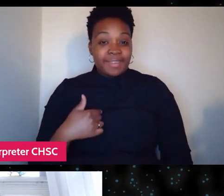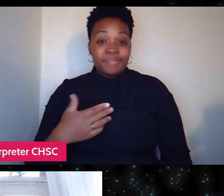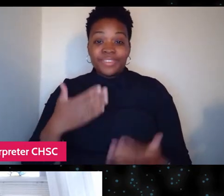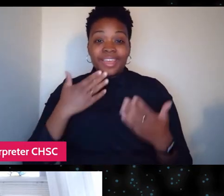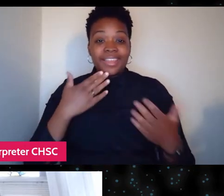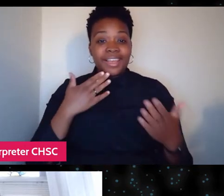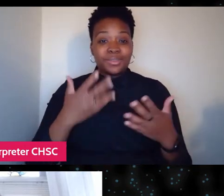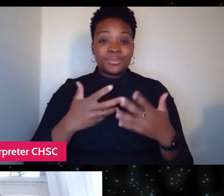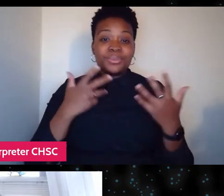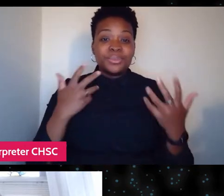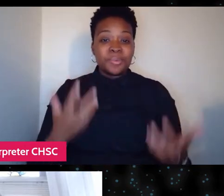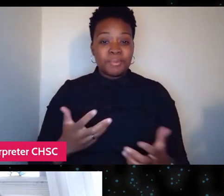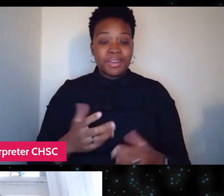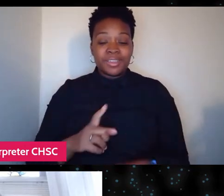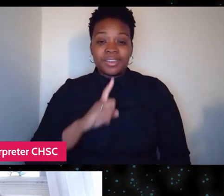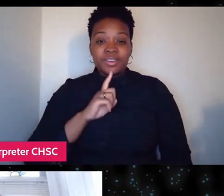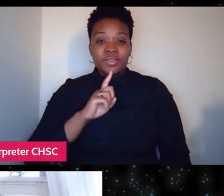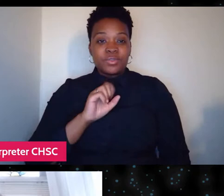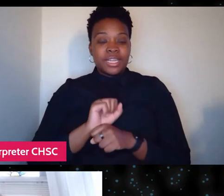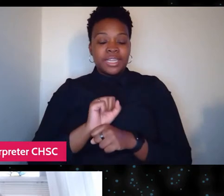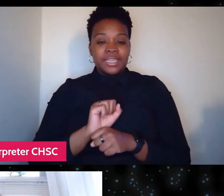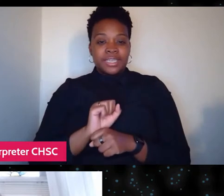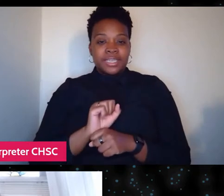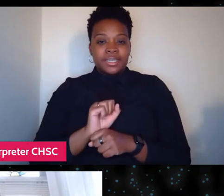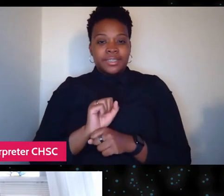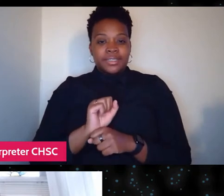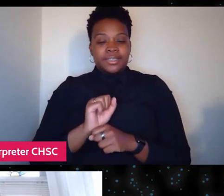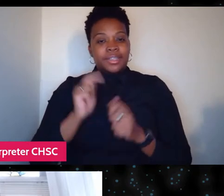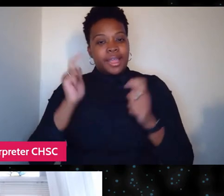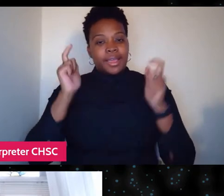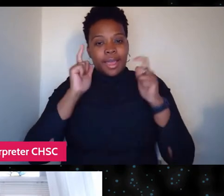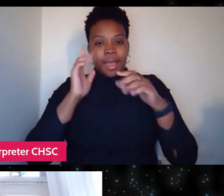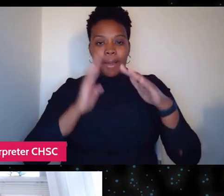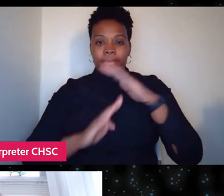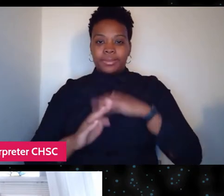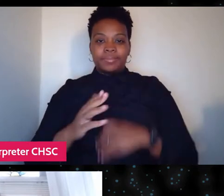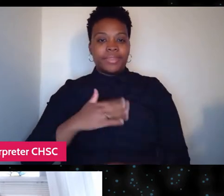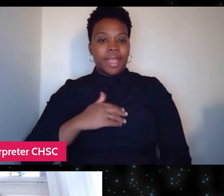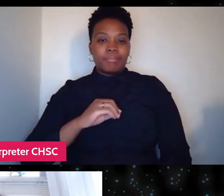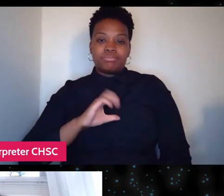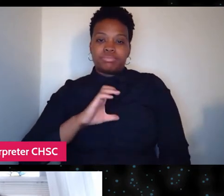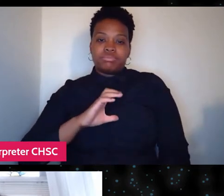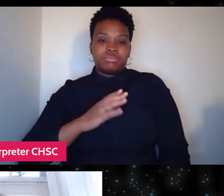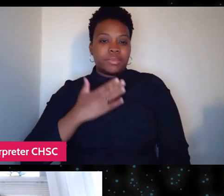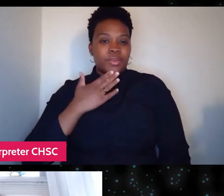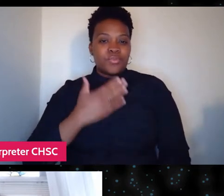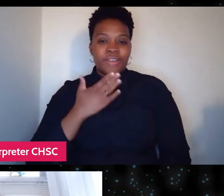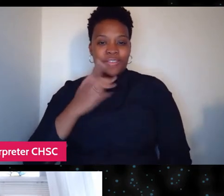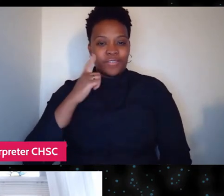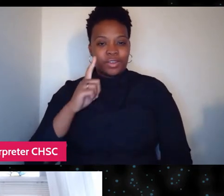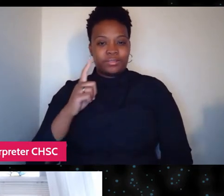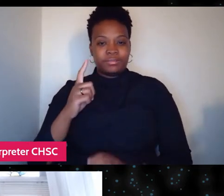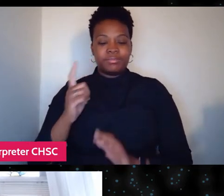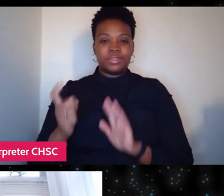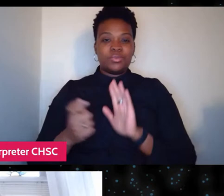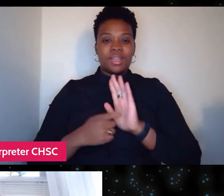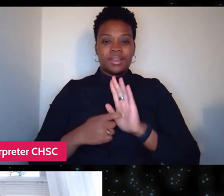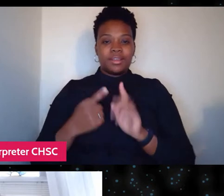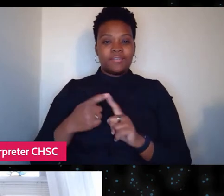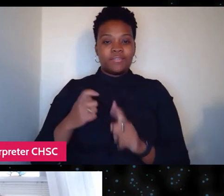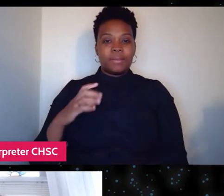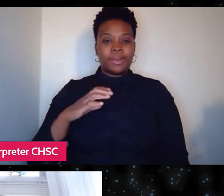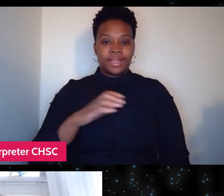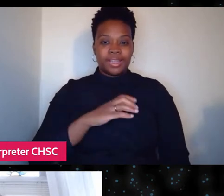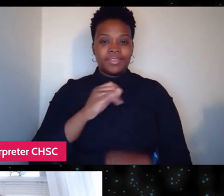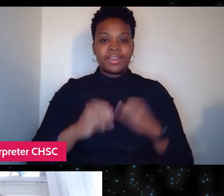Thank you so much. It's really humbling, and I'm just so grateful for this recognition from the